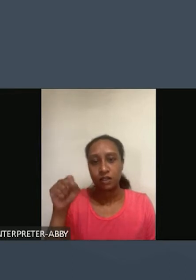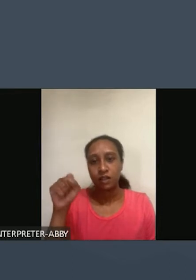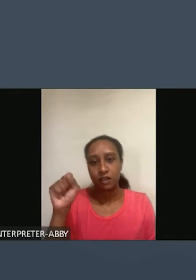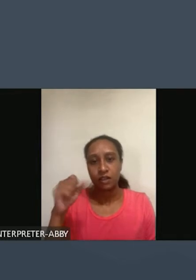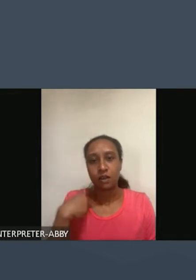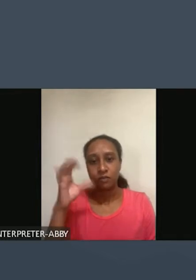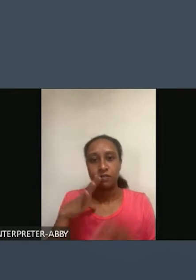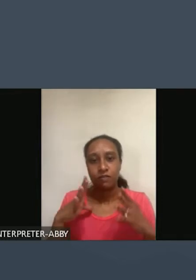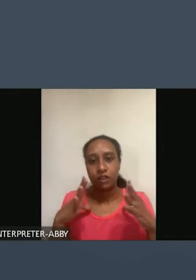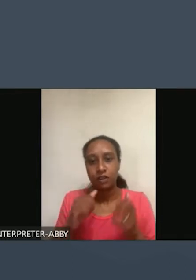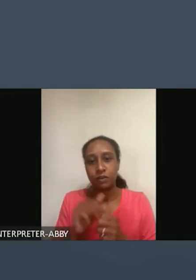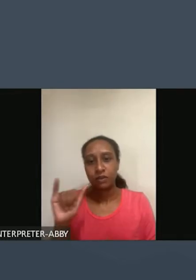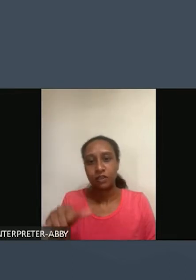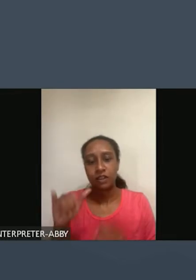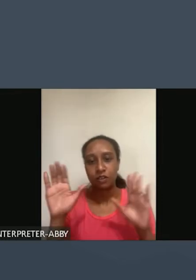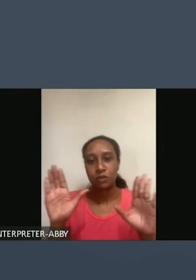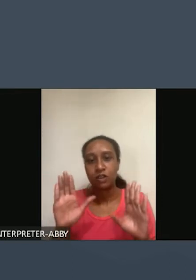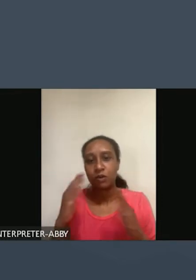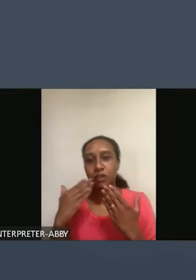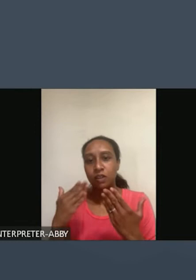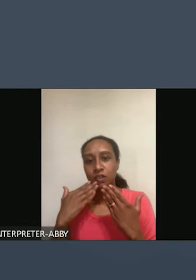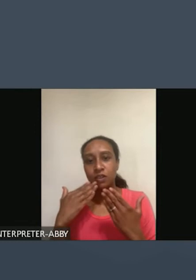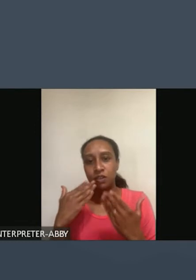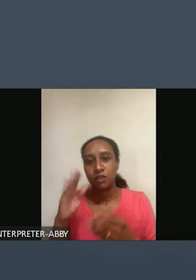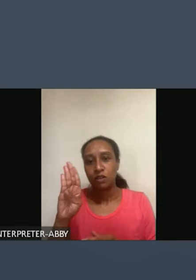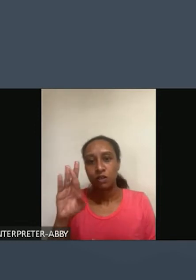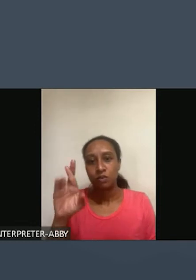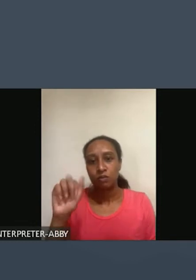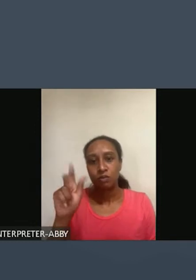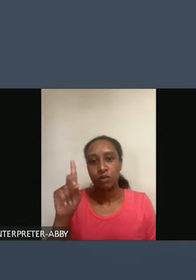Yes, I am. I'm fine with that. Wonderful, thank you. Bradley Hurd?